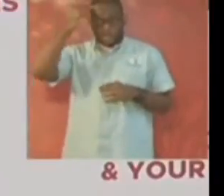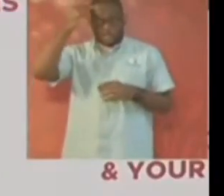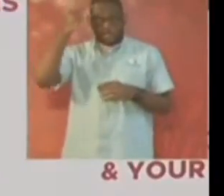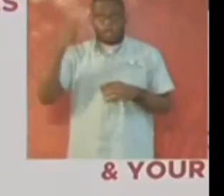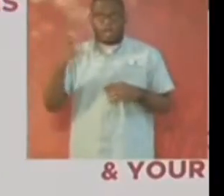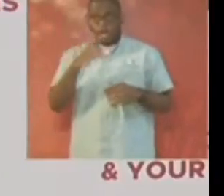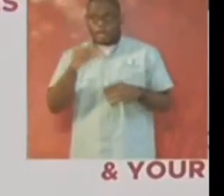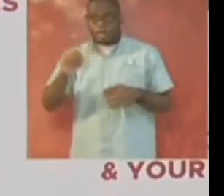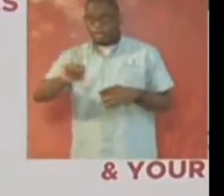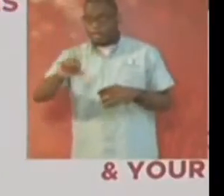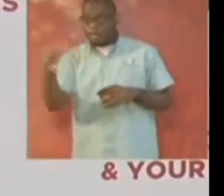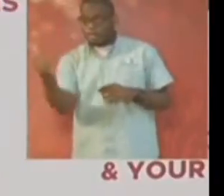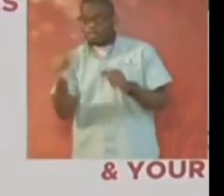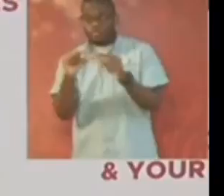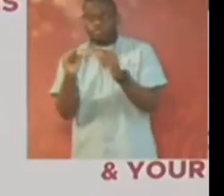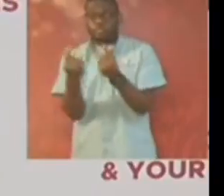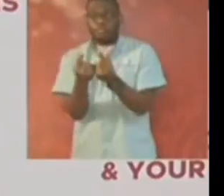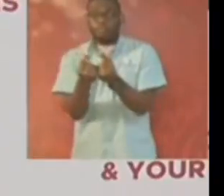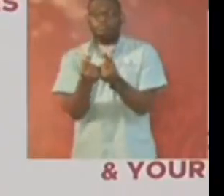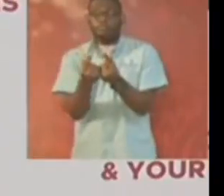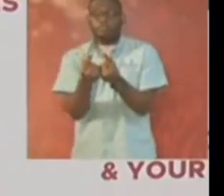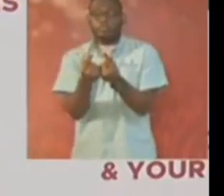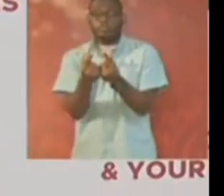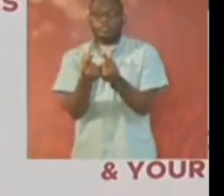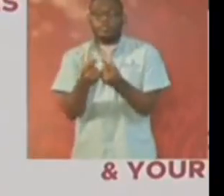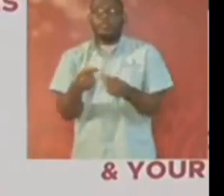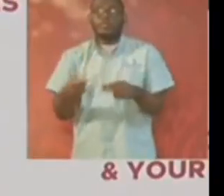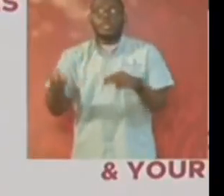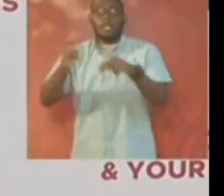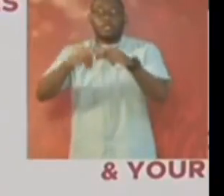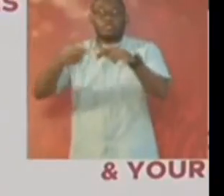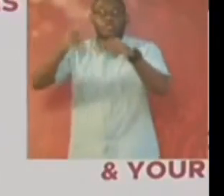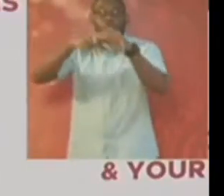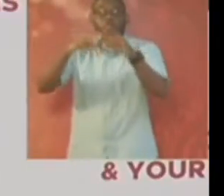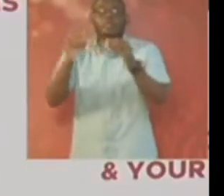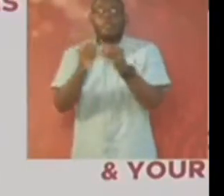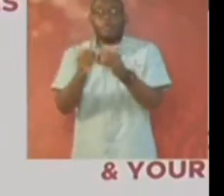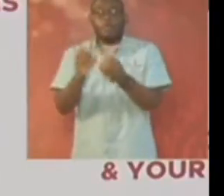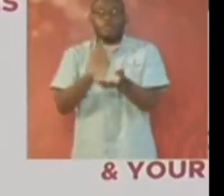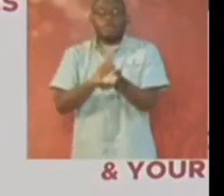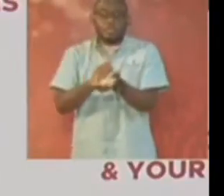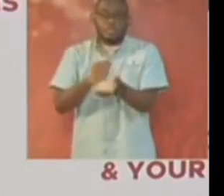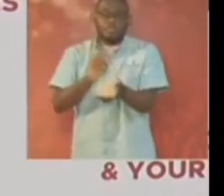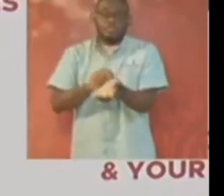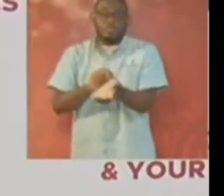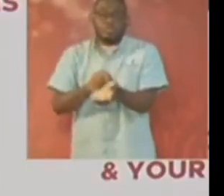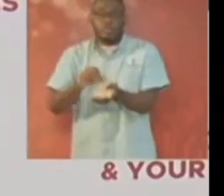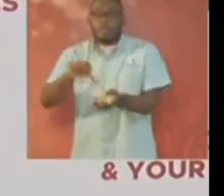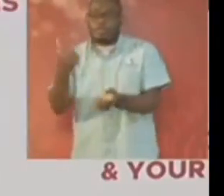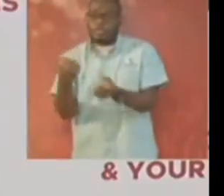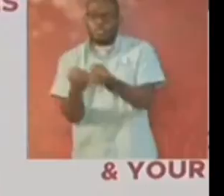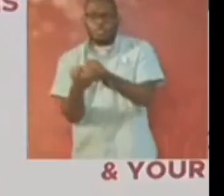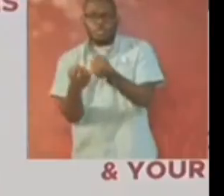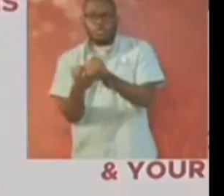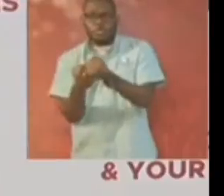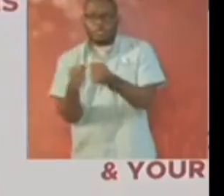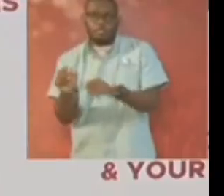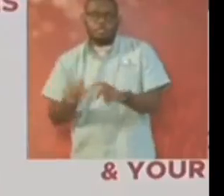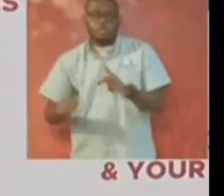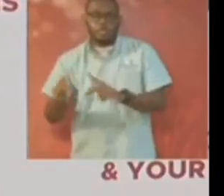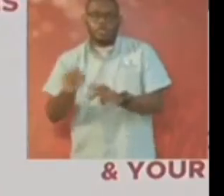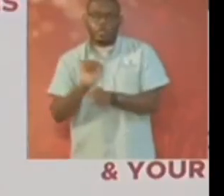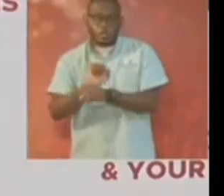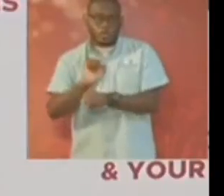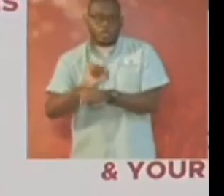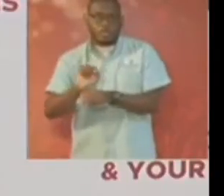and Tobago to increase the number of physicians, nurses, and other support personnel within the parallel healthcare